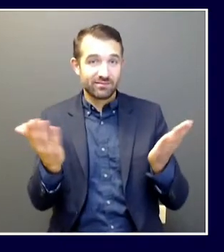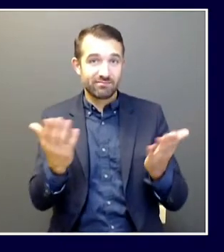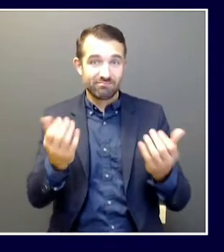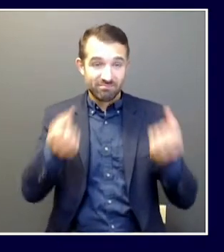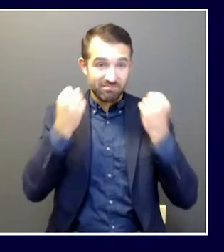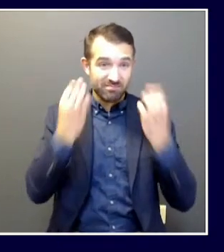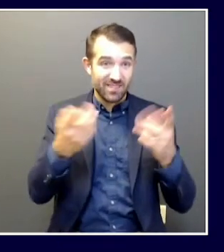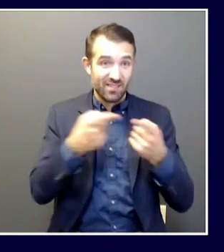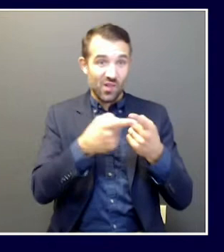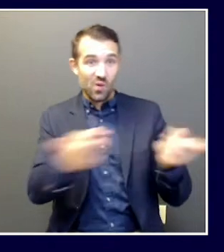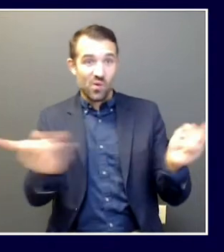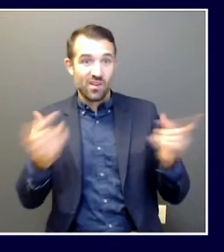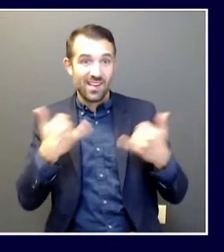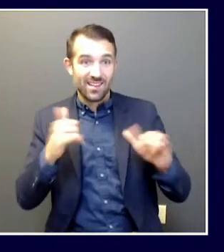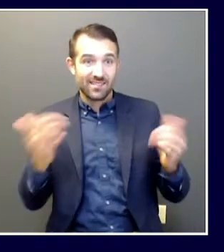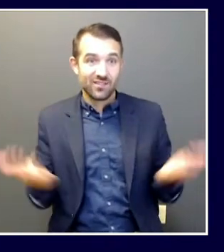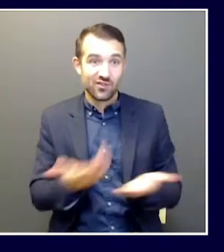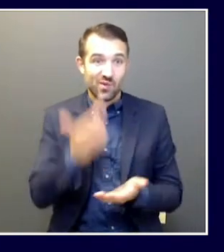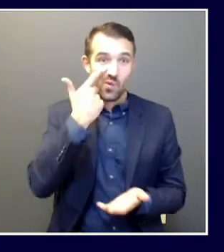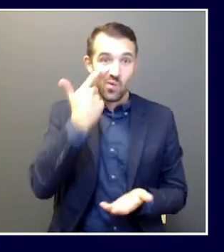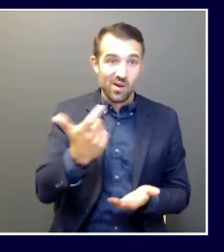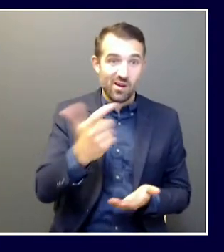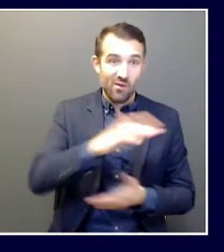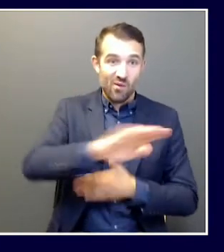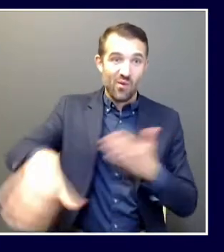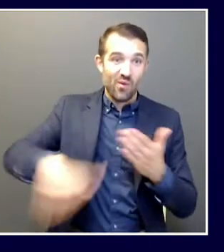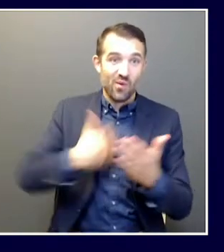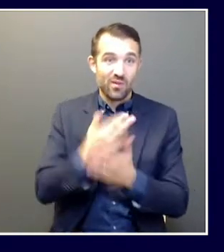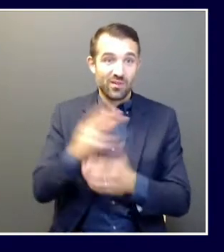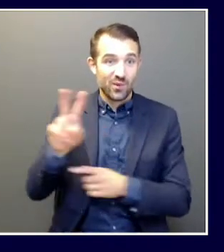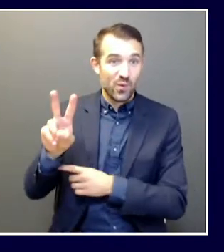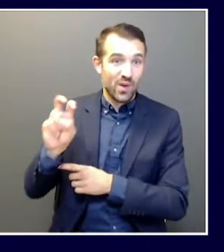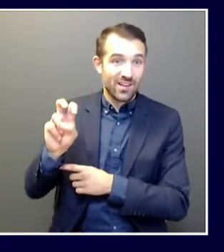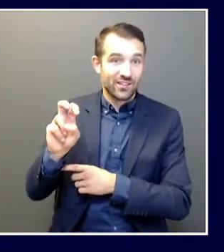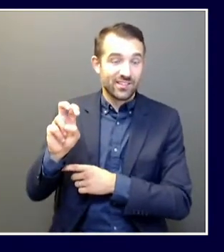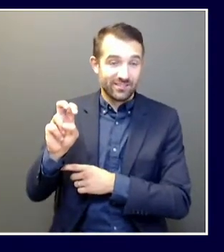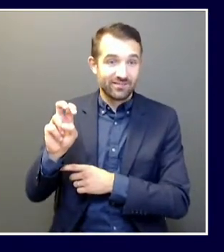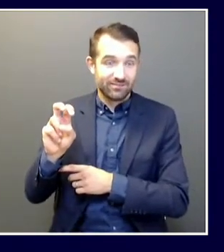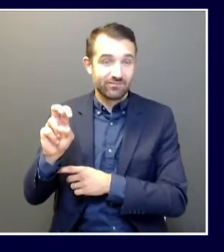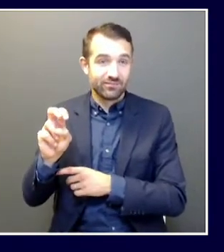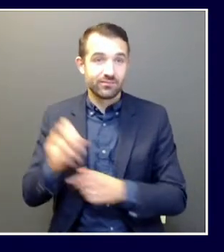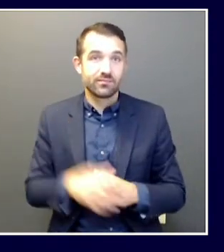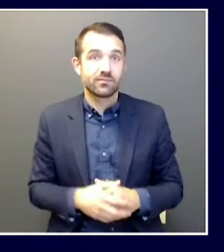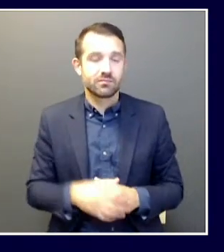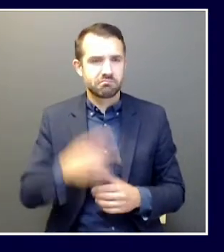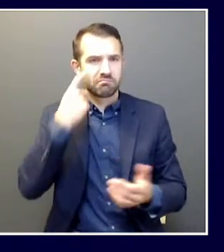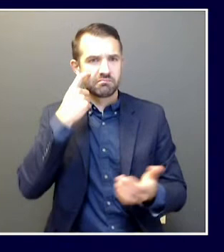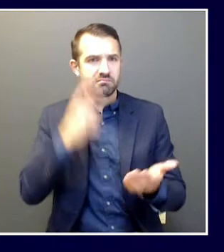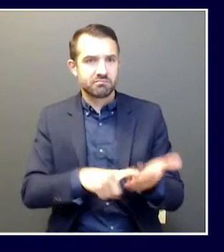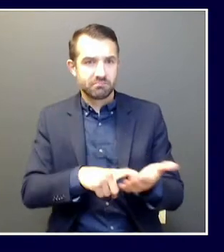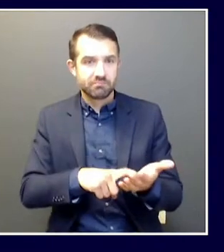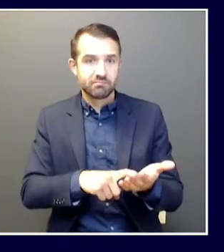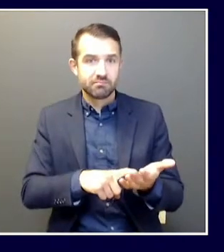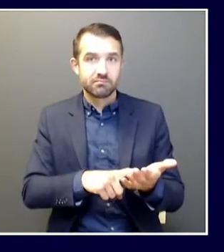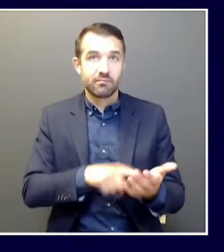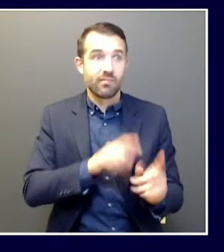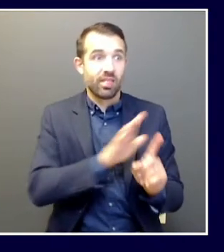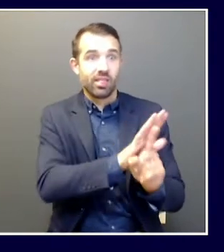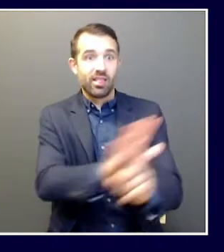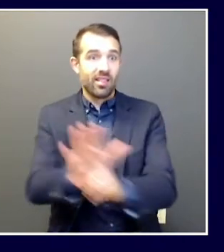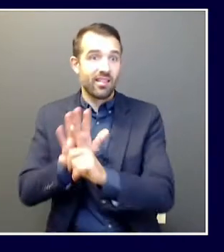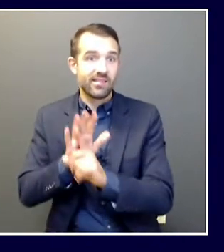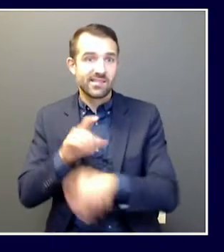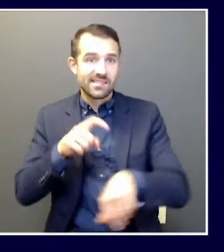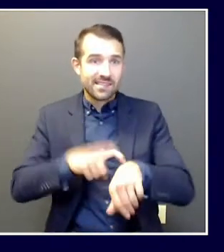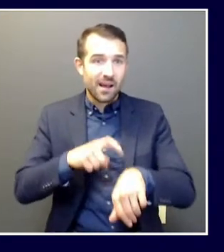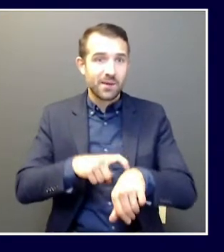on, have been watching these since the very beginning. And I want to take a second to acknowledge that you have certainly been through a lot.